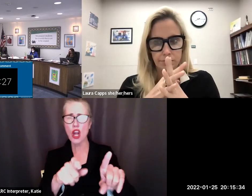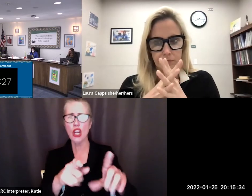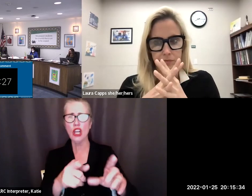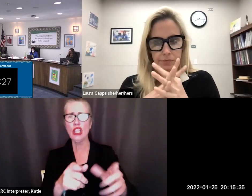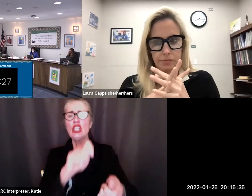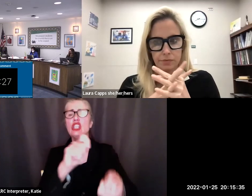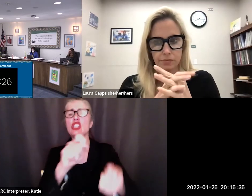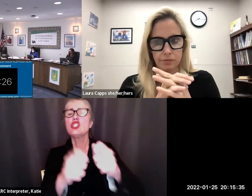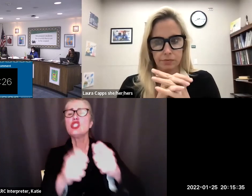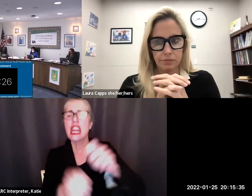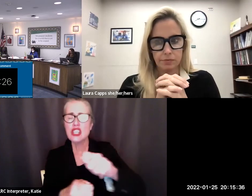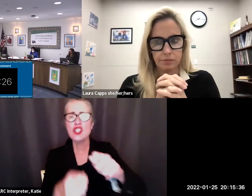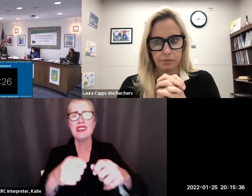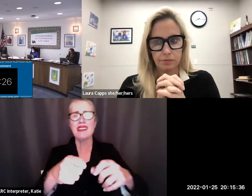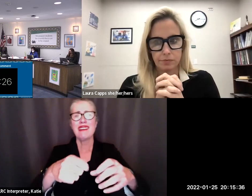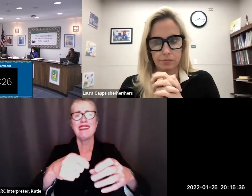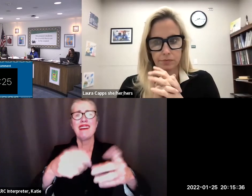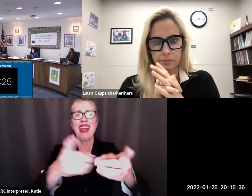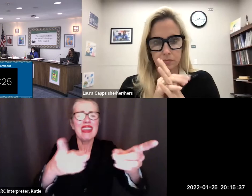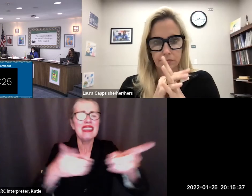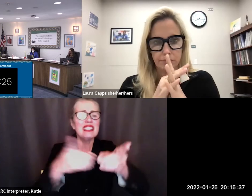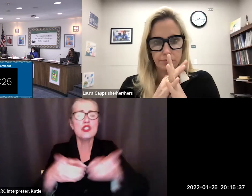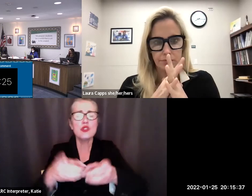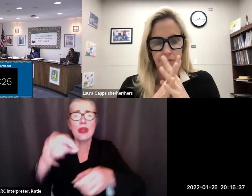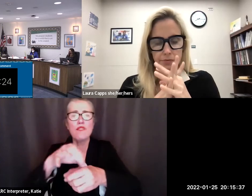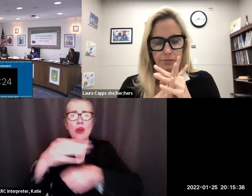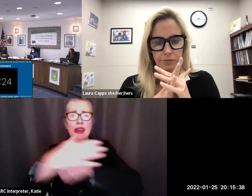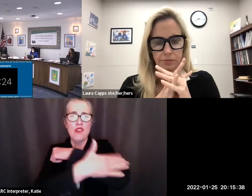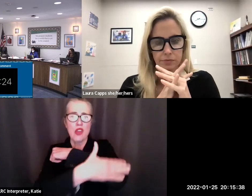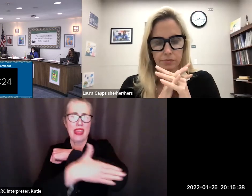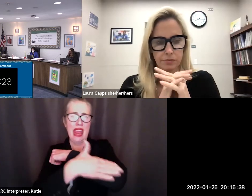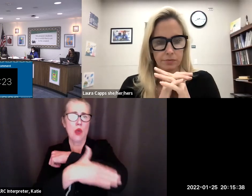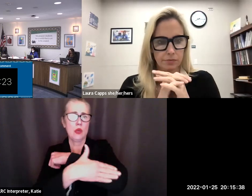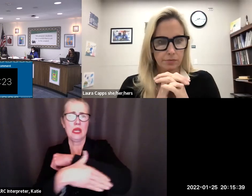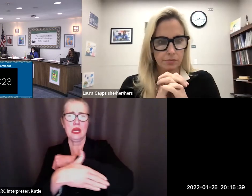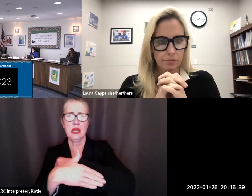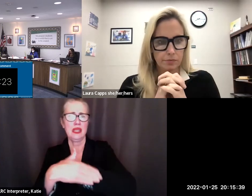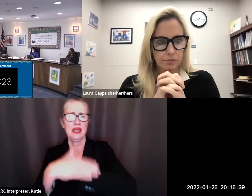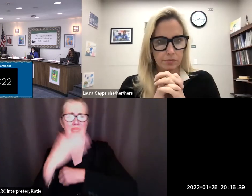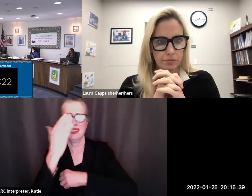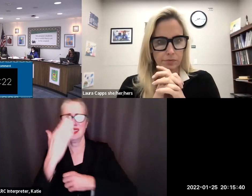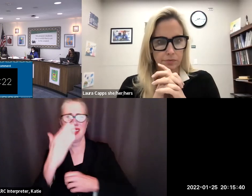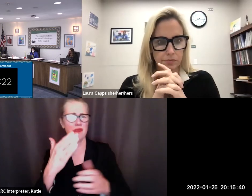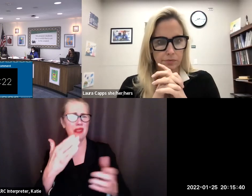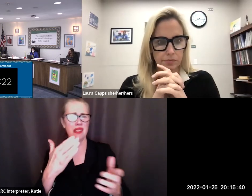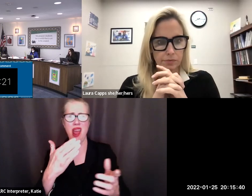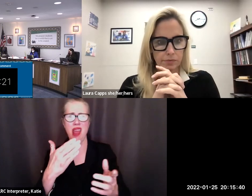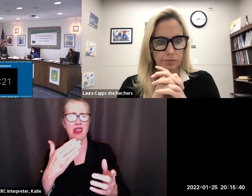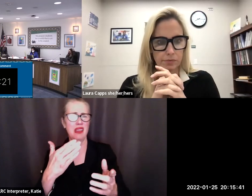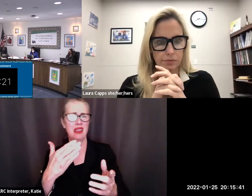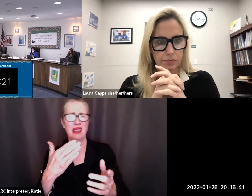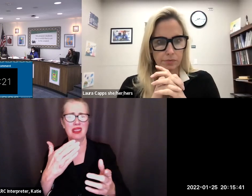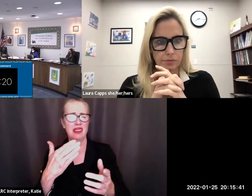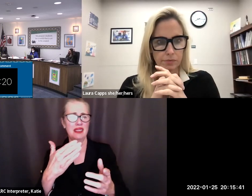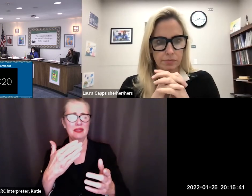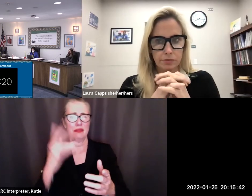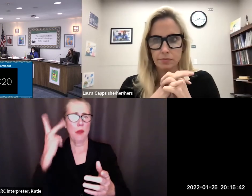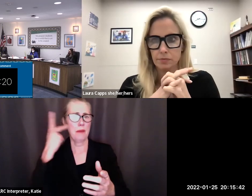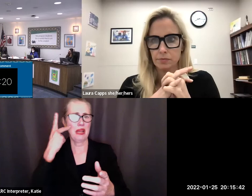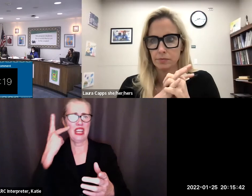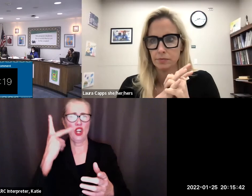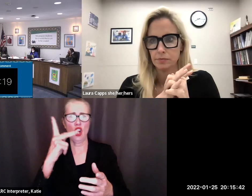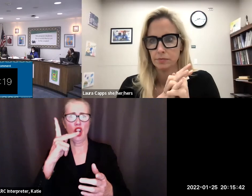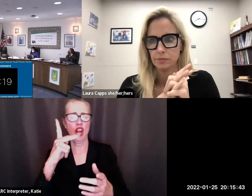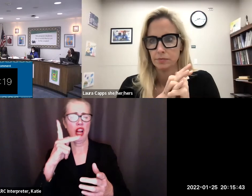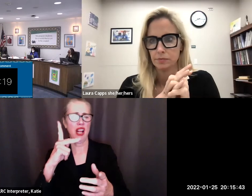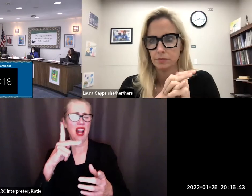lobbied and political and fake it's not it doesn't look real the scripts are all the same and it's it's just really